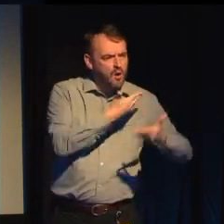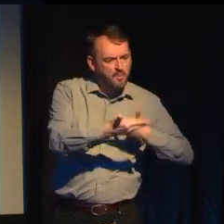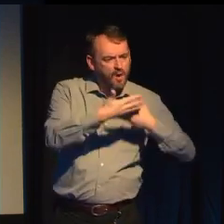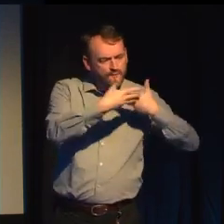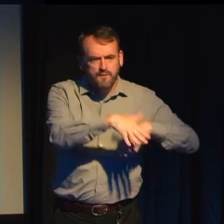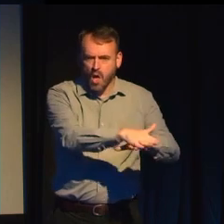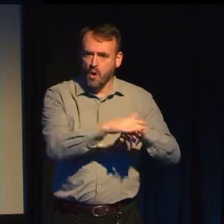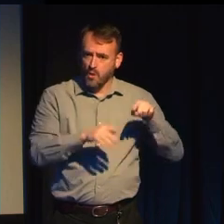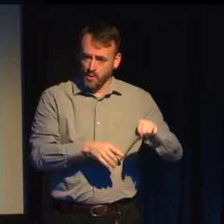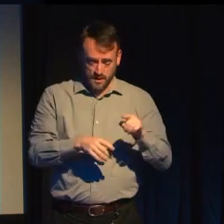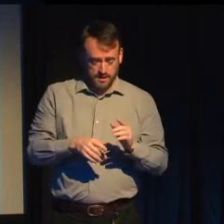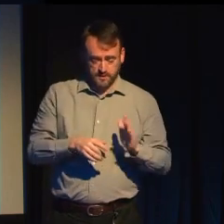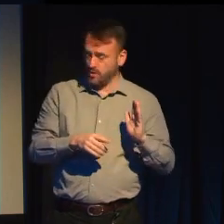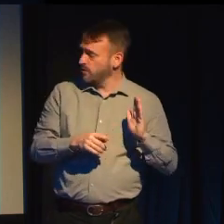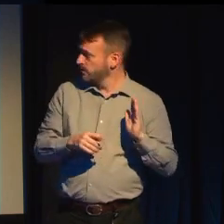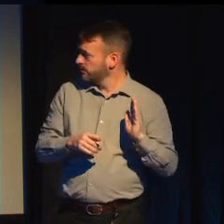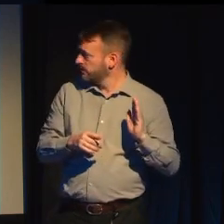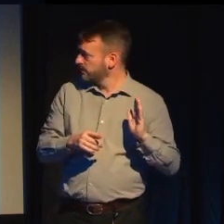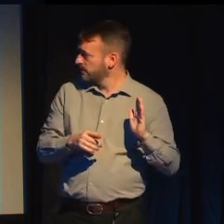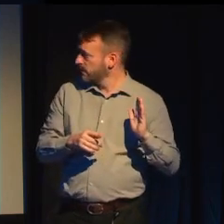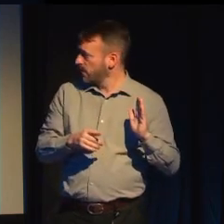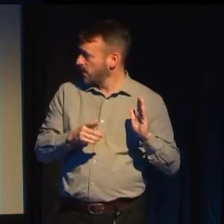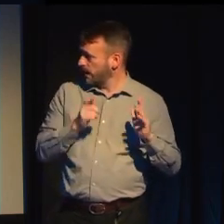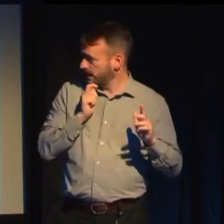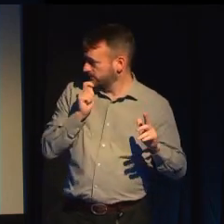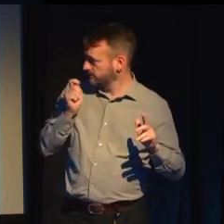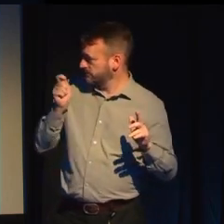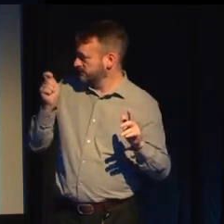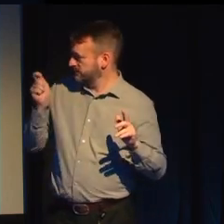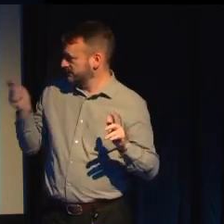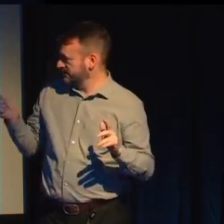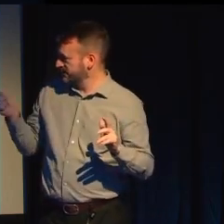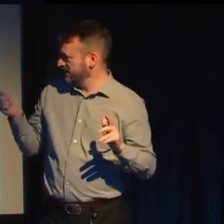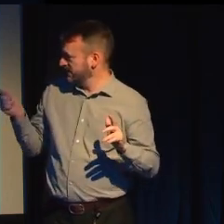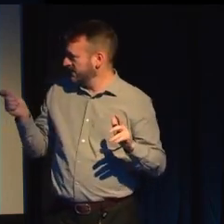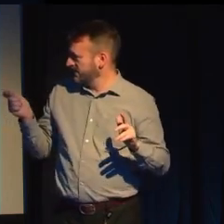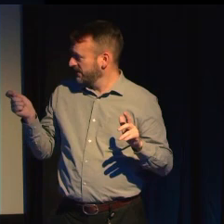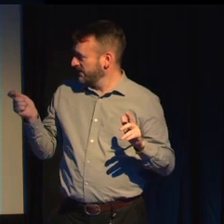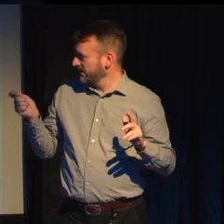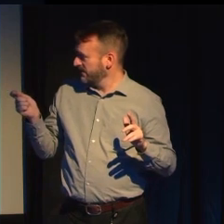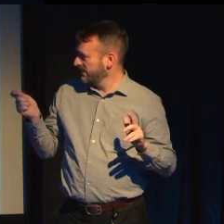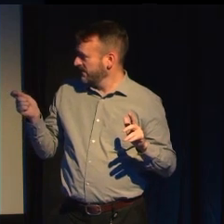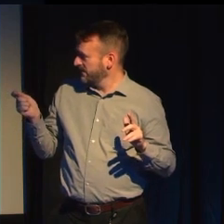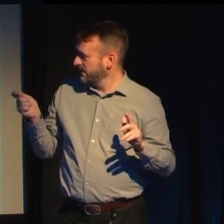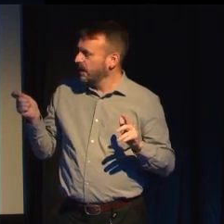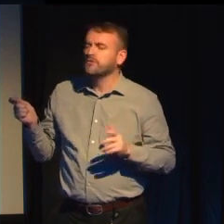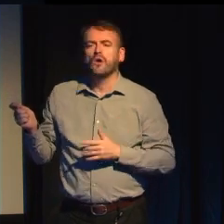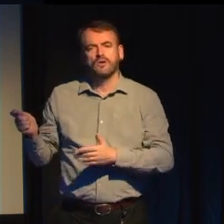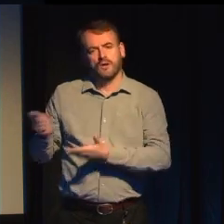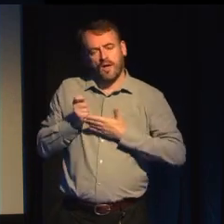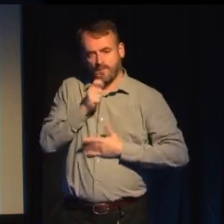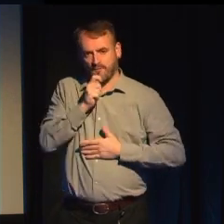incident. Excuse me, Charles, sorry. Oh. If you're going to step away from Alexa. Oh, okay. You can move, but... okay, no, that's great. I'll